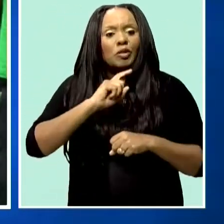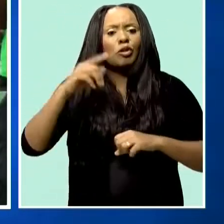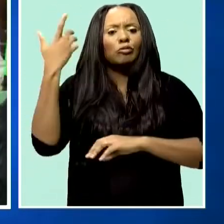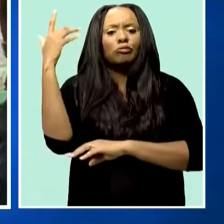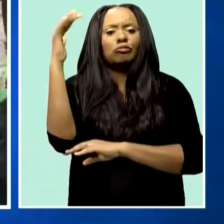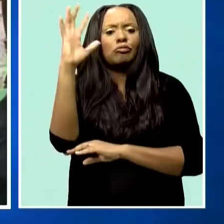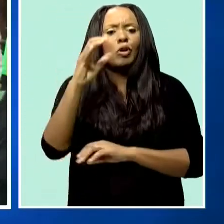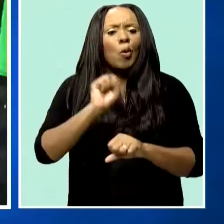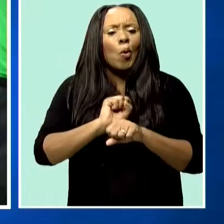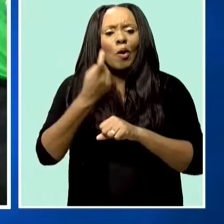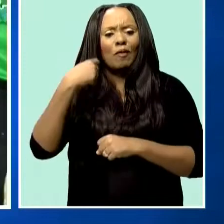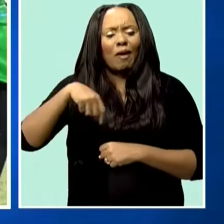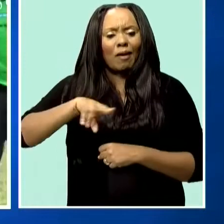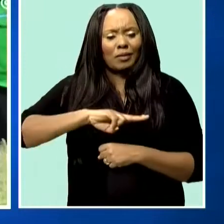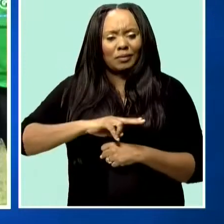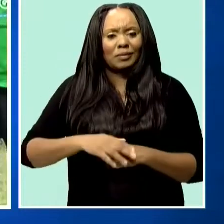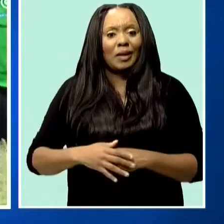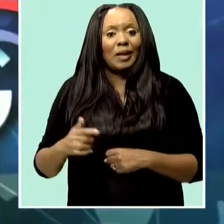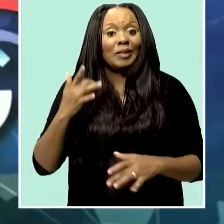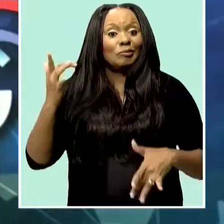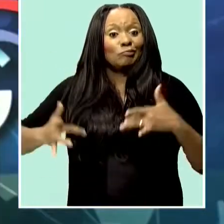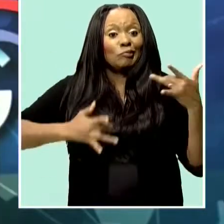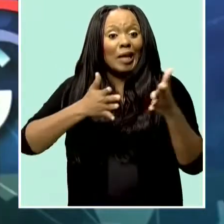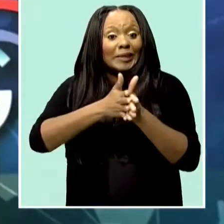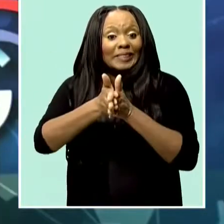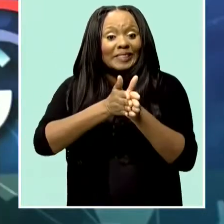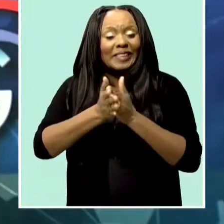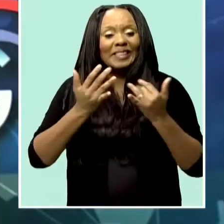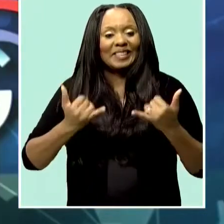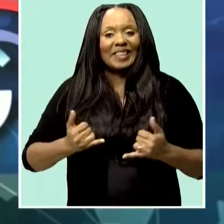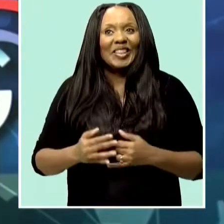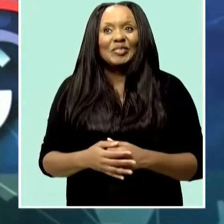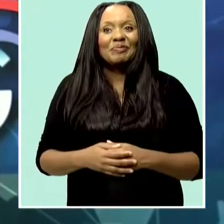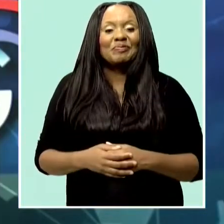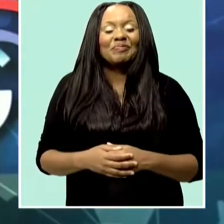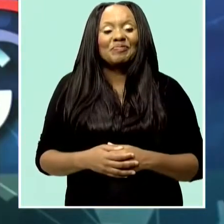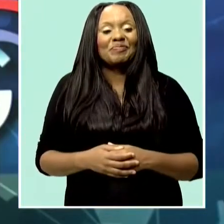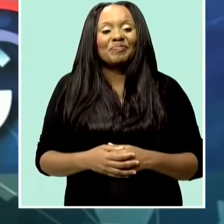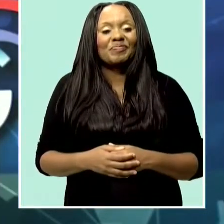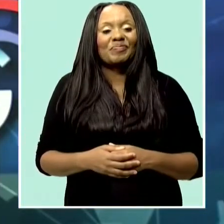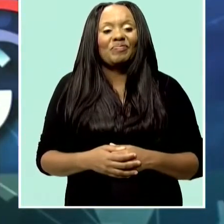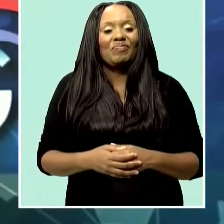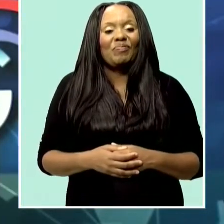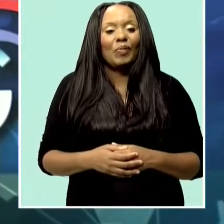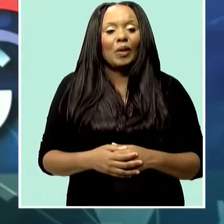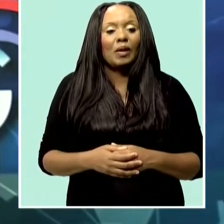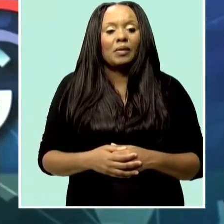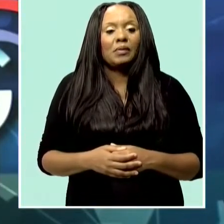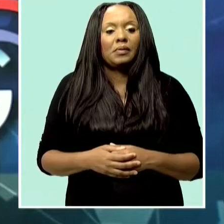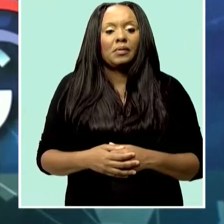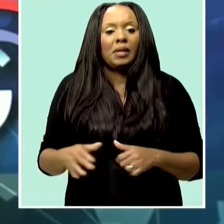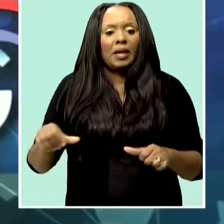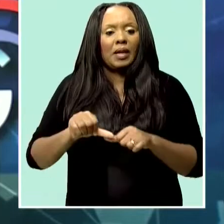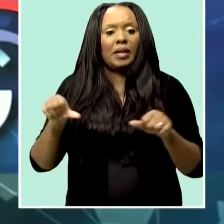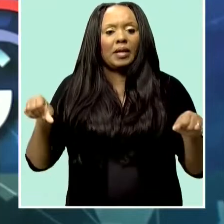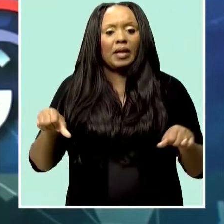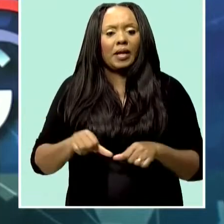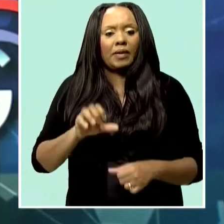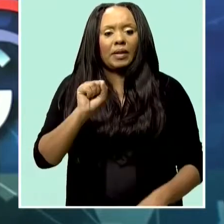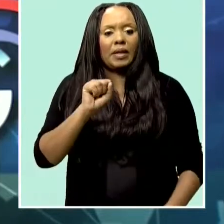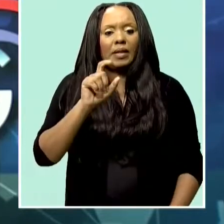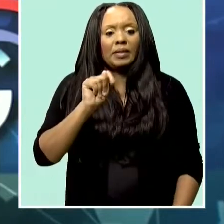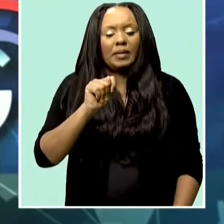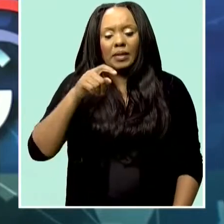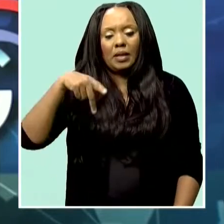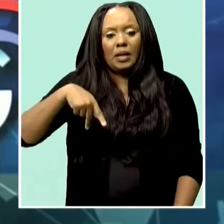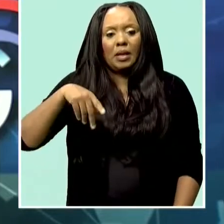just mentioned. I am excited today. A section of Round the Town St. Peter became a pond for a short